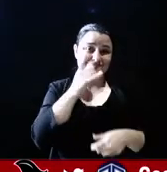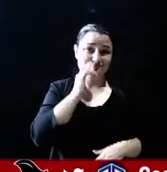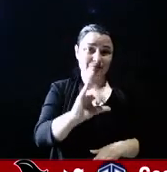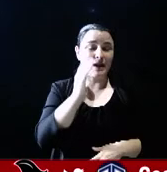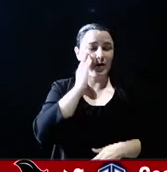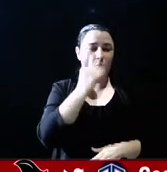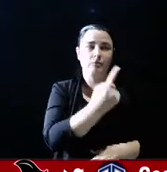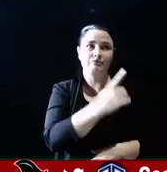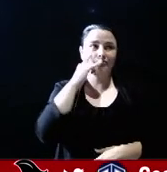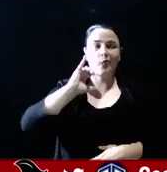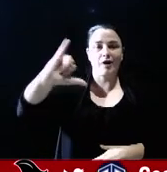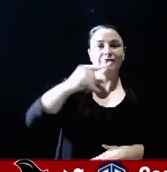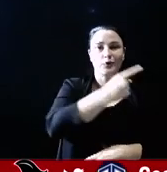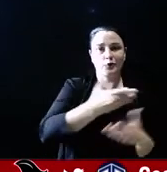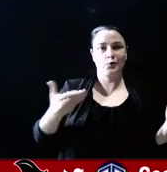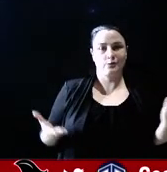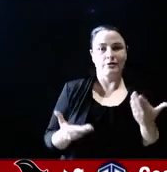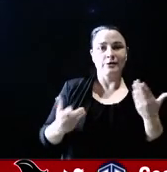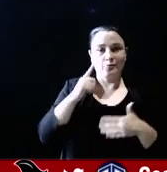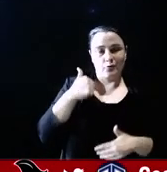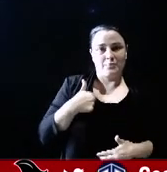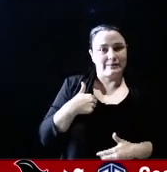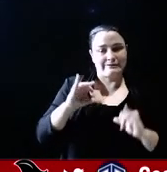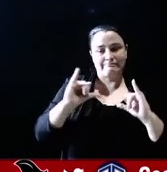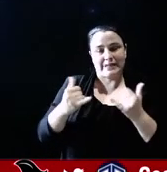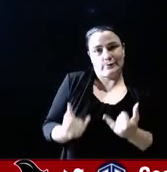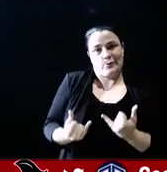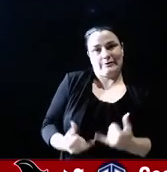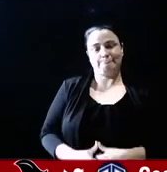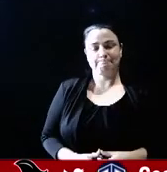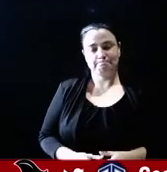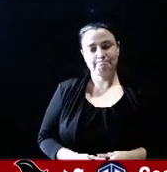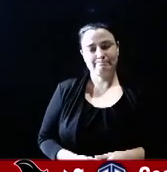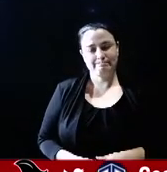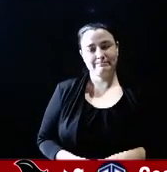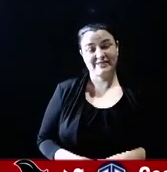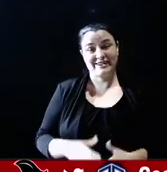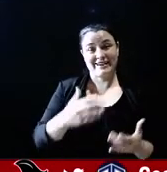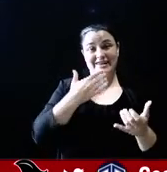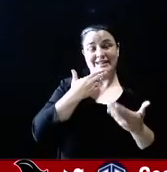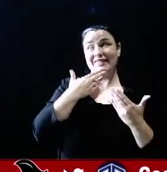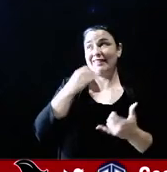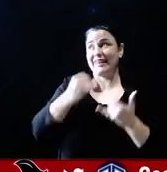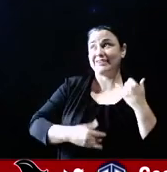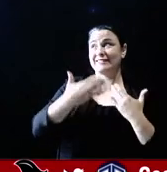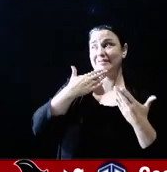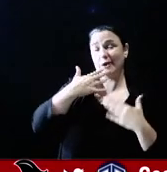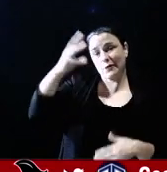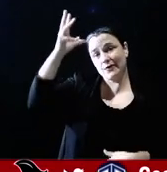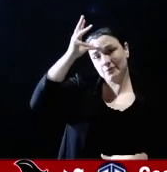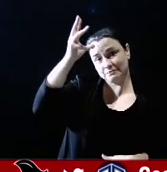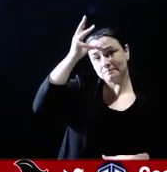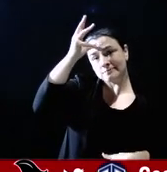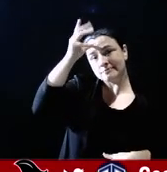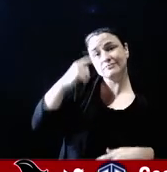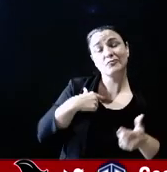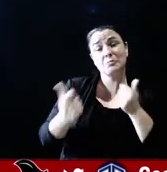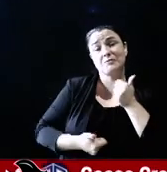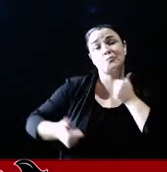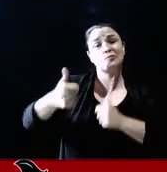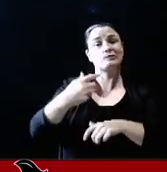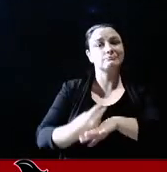you'll always be there for me, just like you are now. Lastly, thank you, Papa, for being the biggest inspiration of